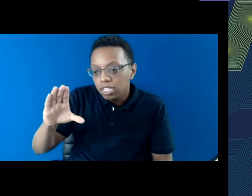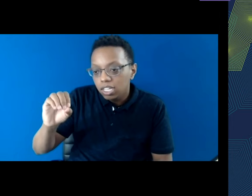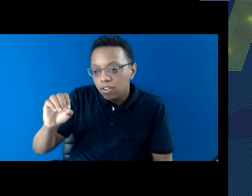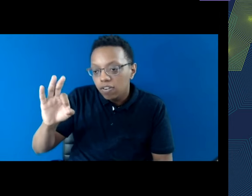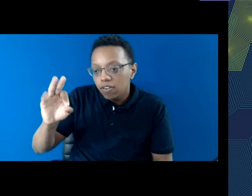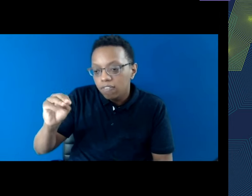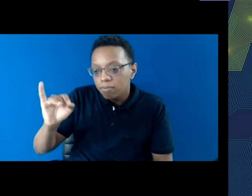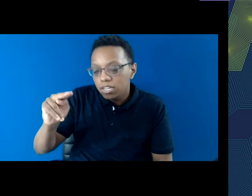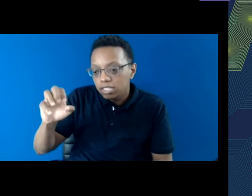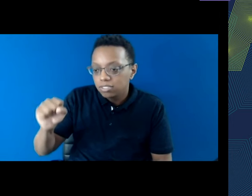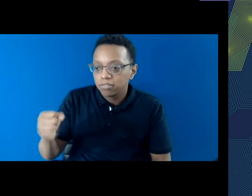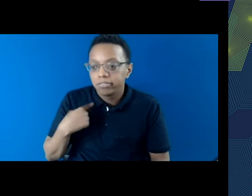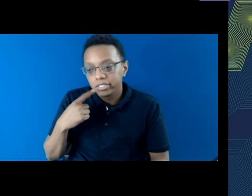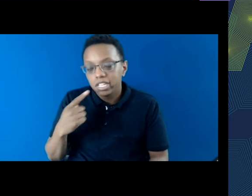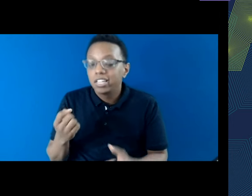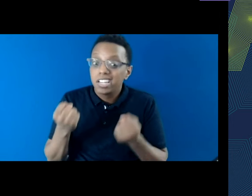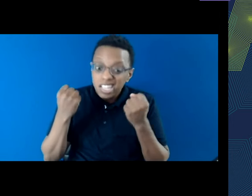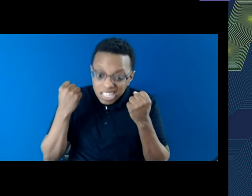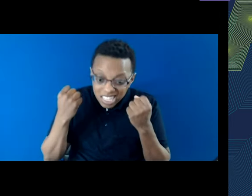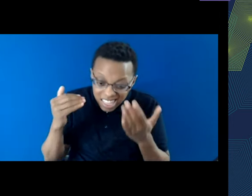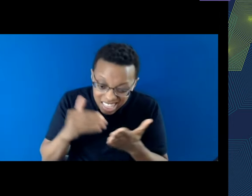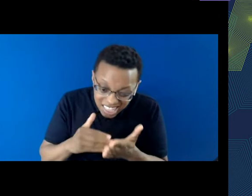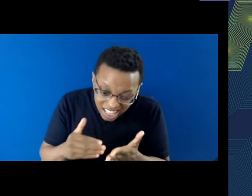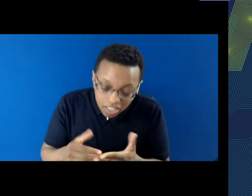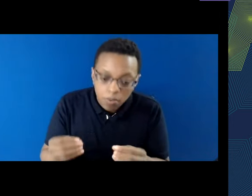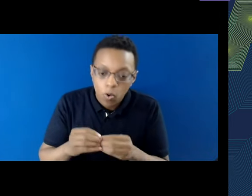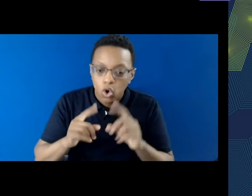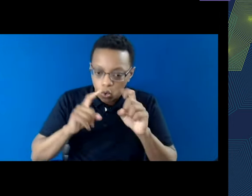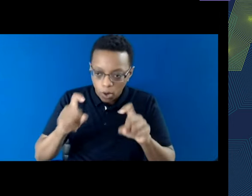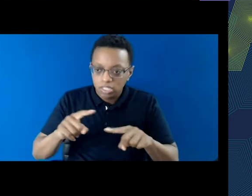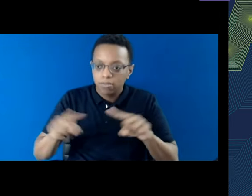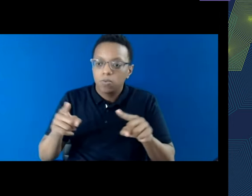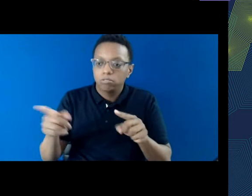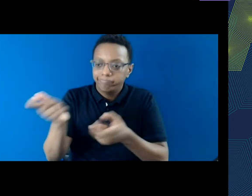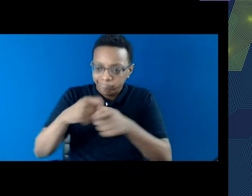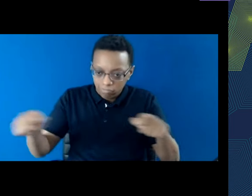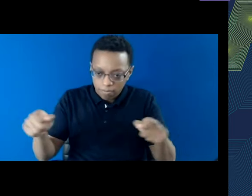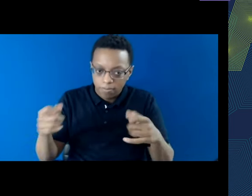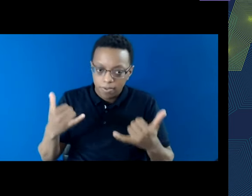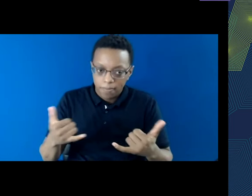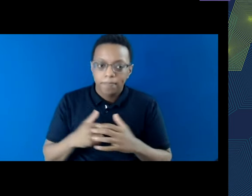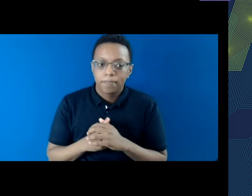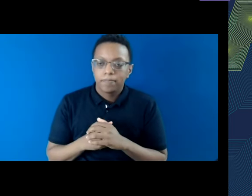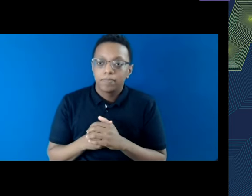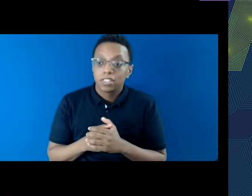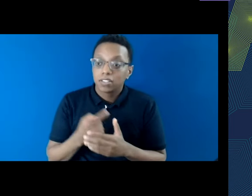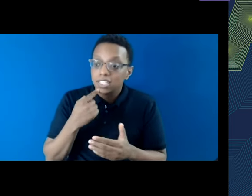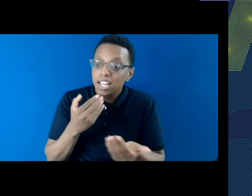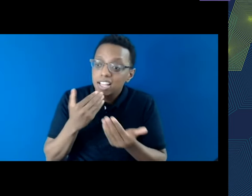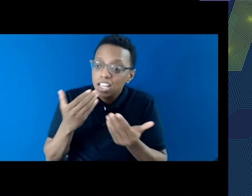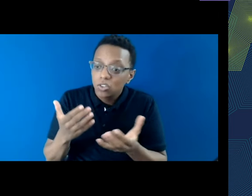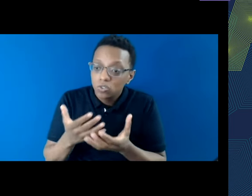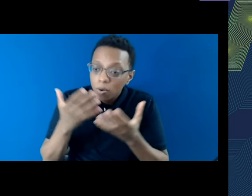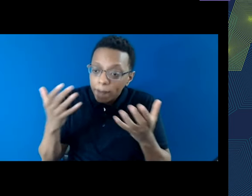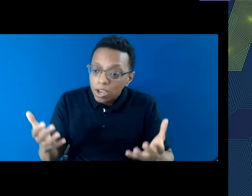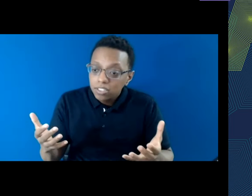1,000 more questions that we could answer, but we're also at time here. And so I want to just wrap up by saying thank you so much